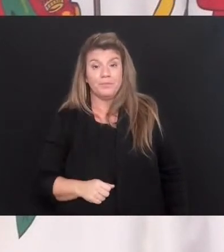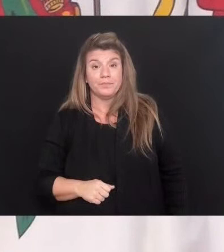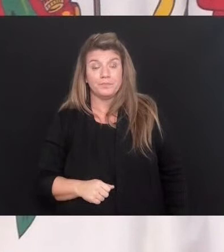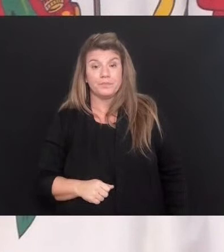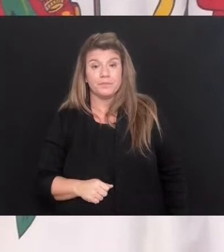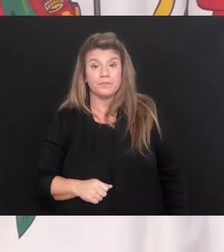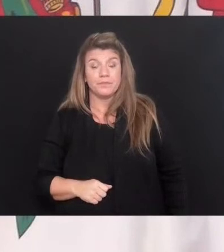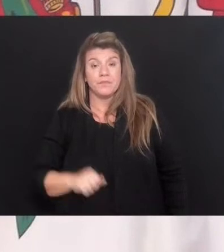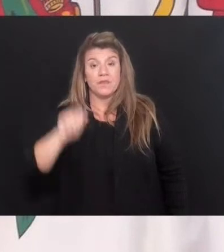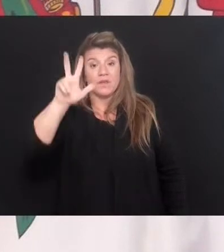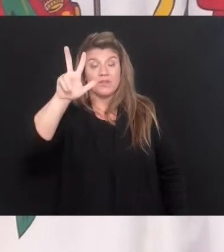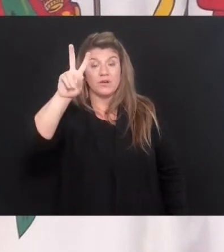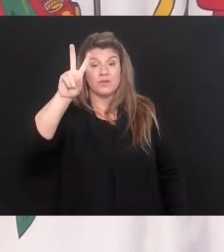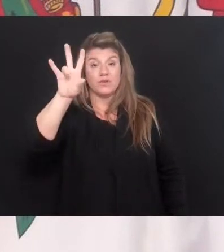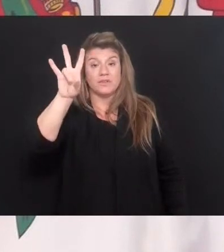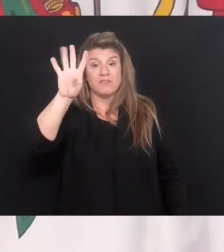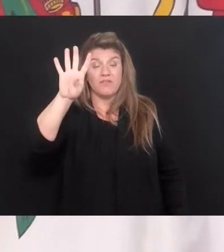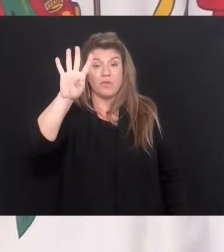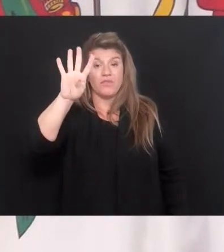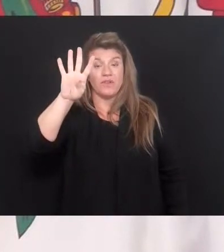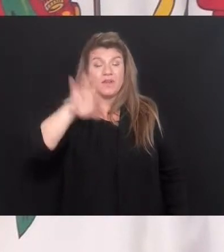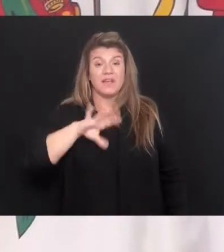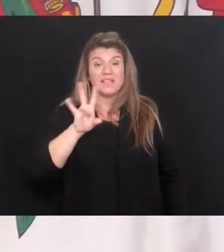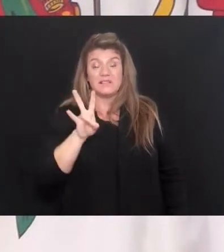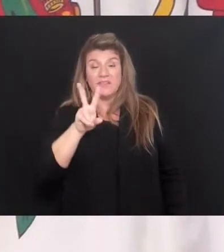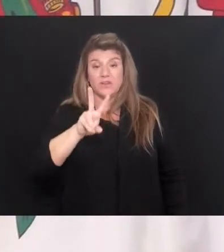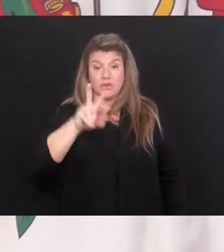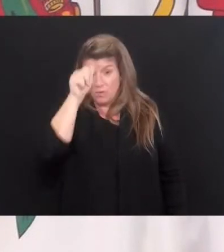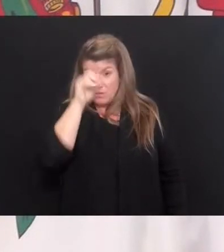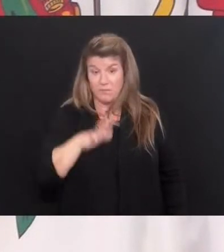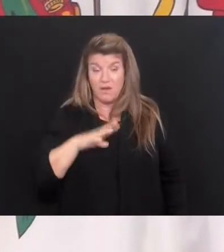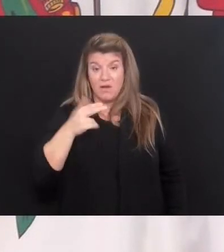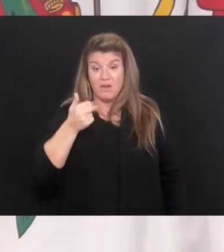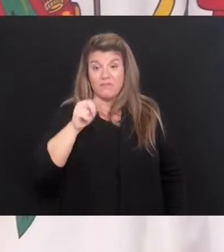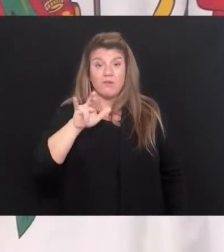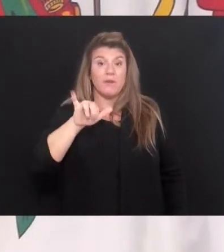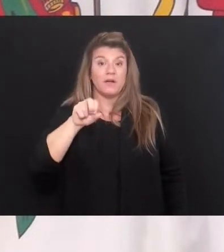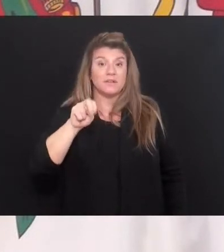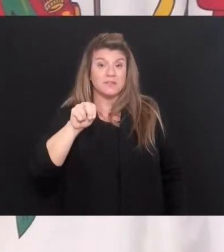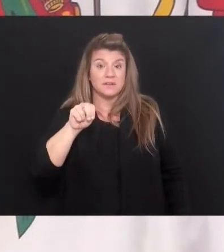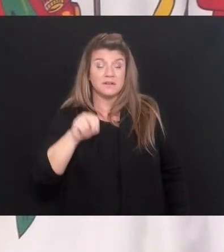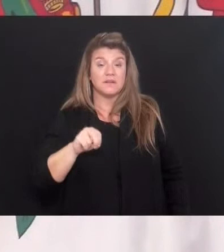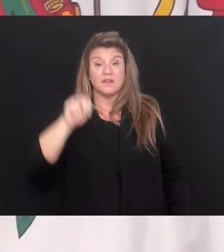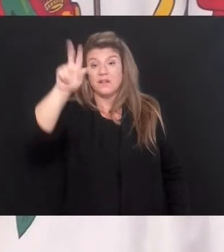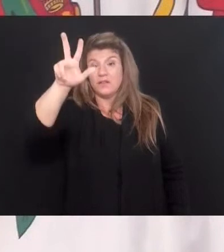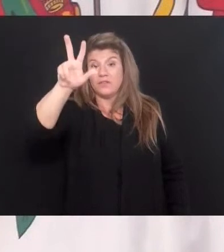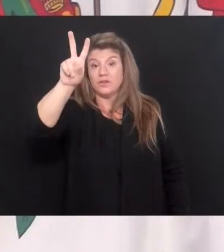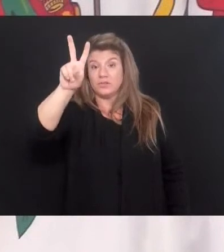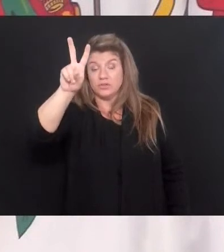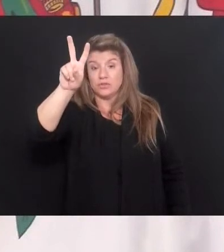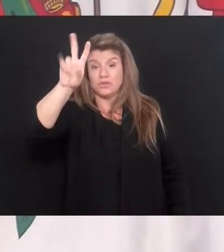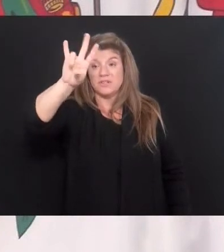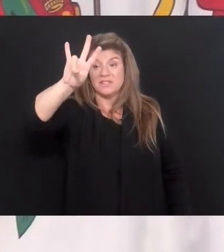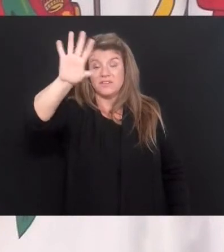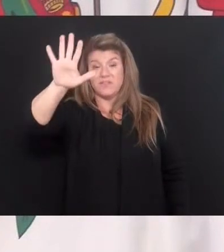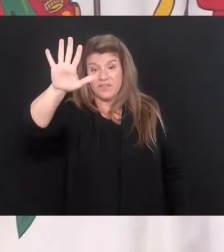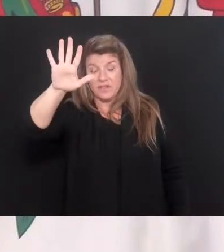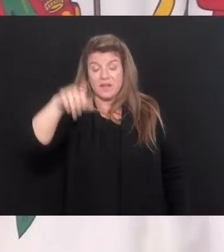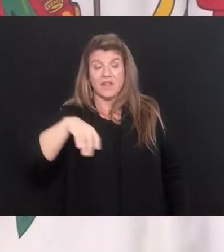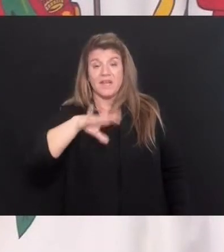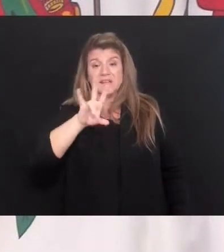The 3,274th death, a 72-year-old male from Harrison County. The 3,275th